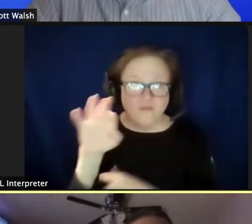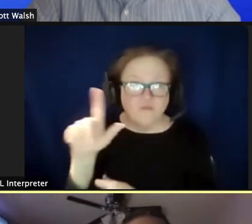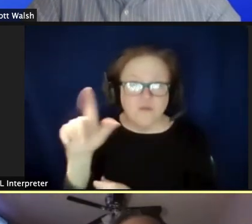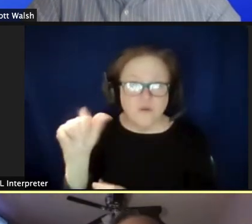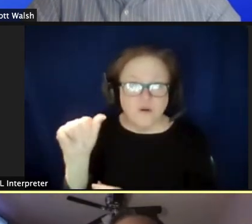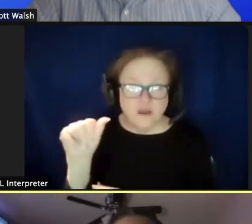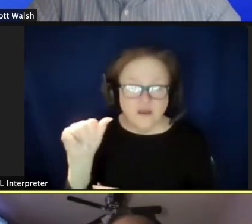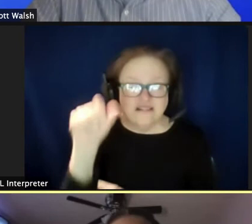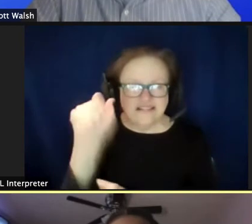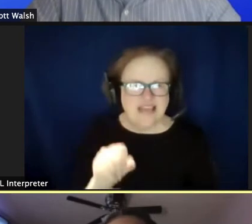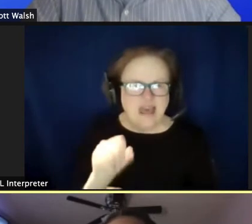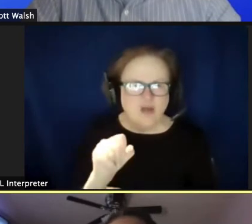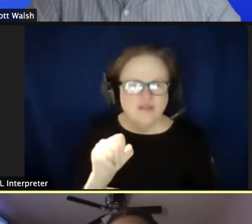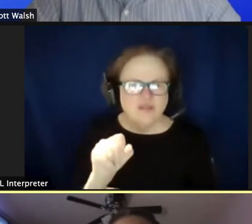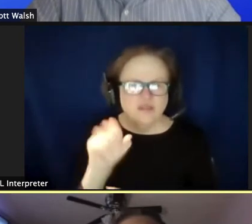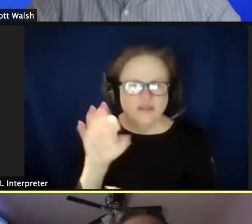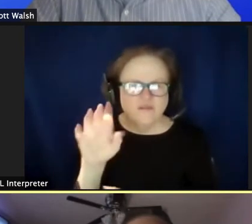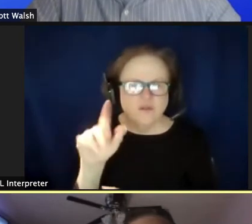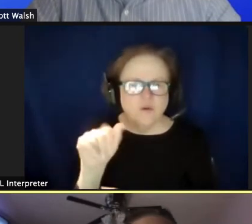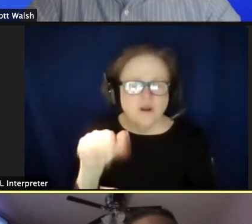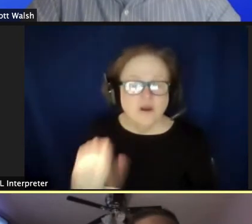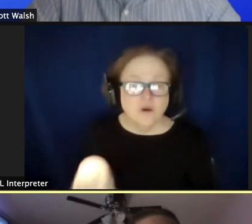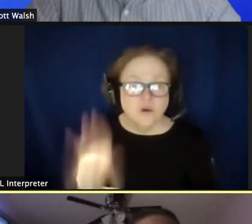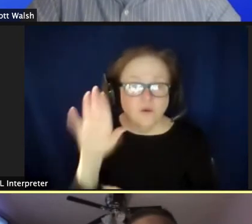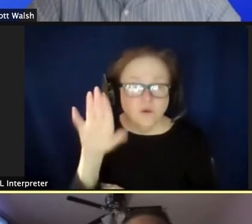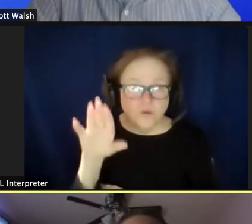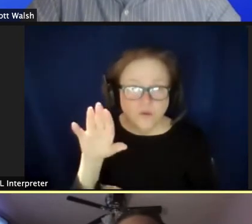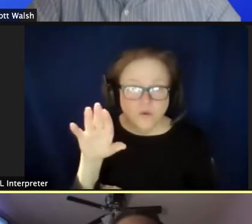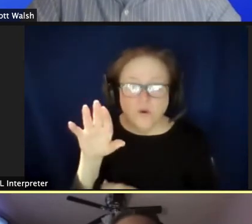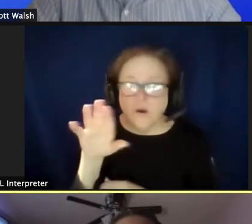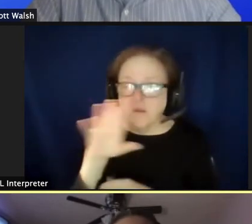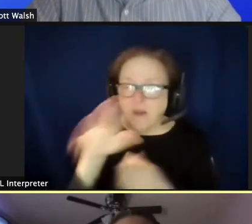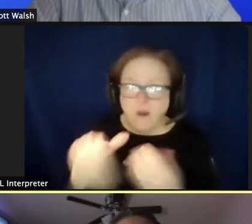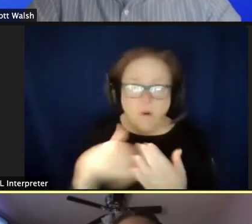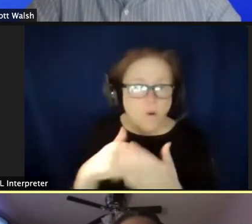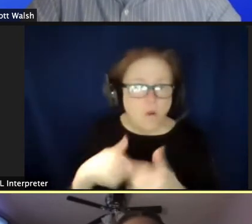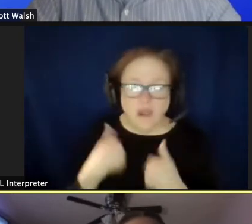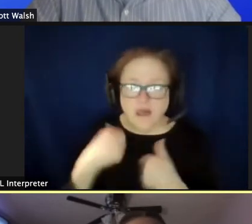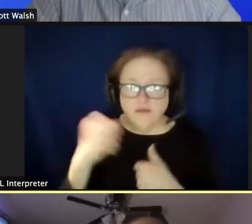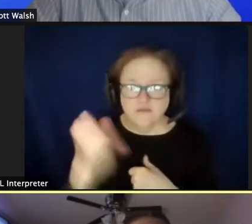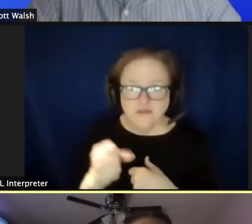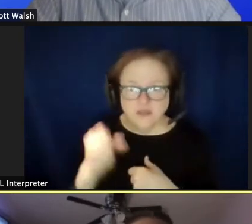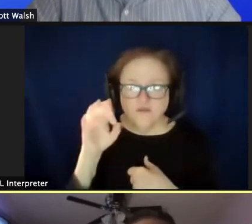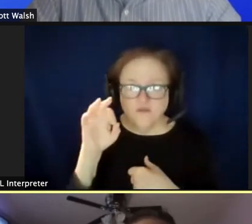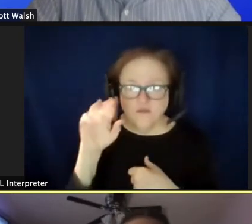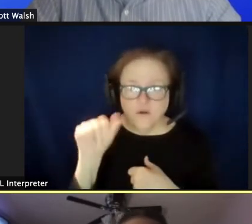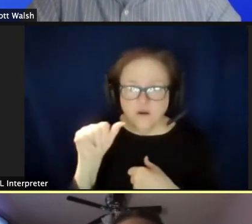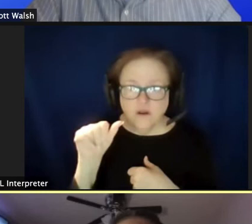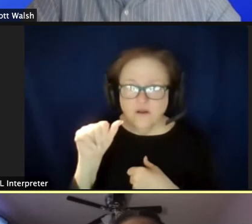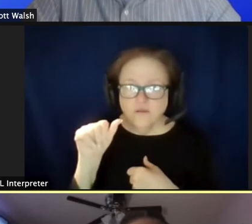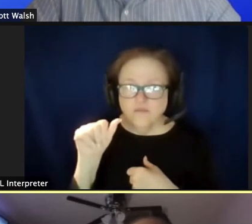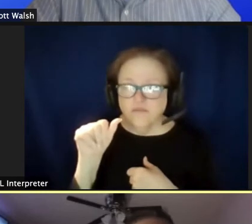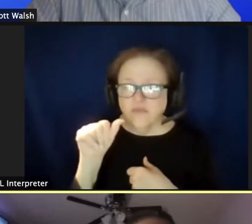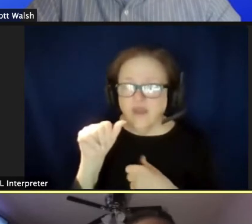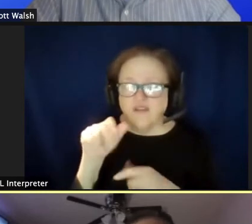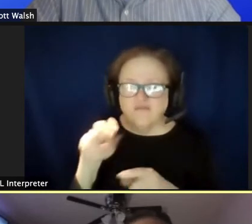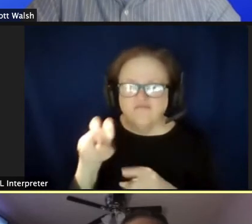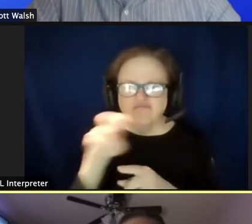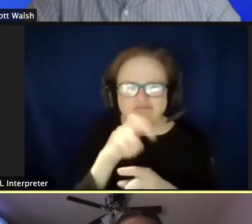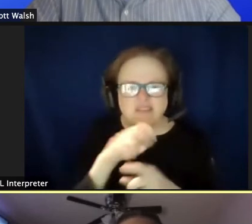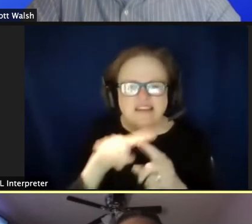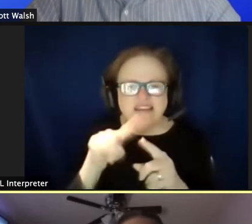South Florida. I grew up in South Florida, Broward County my whole life. Um, I moved from neighborhood to neighborhoods